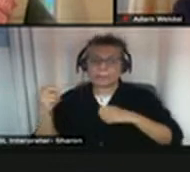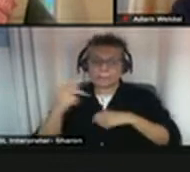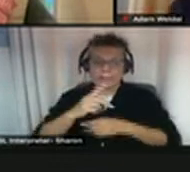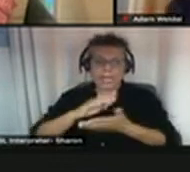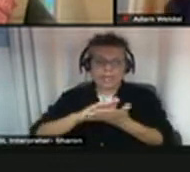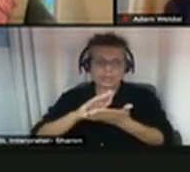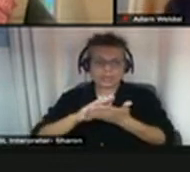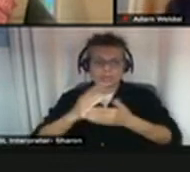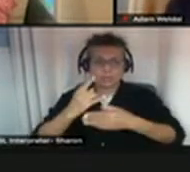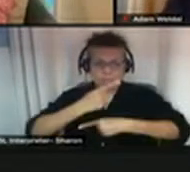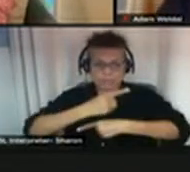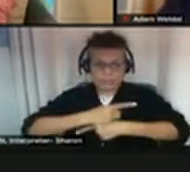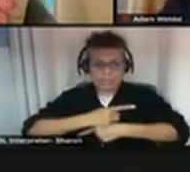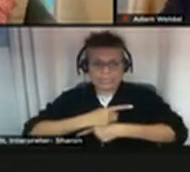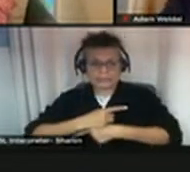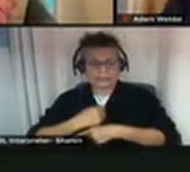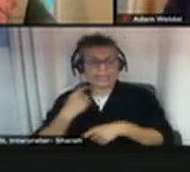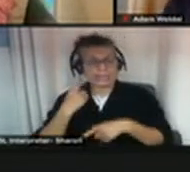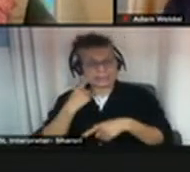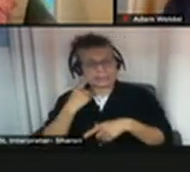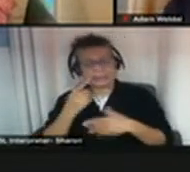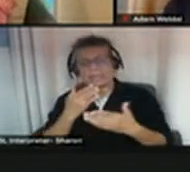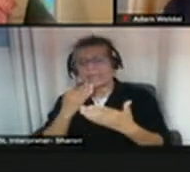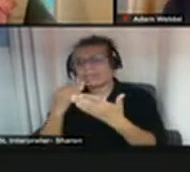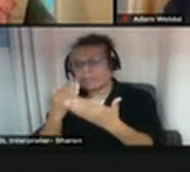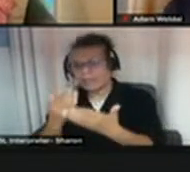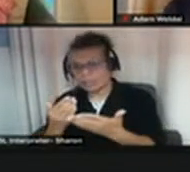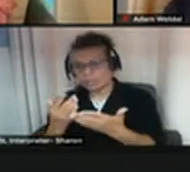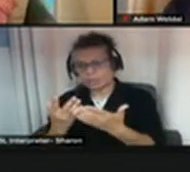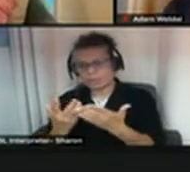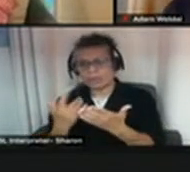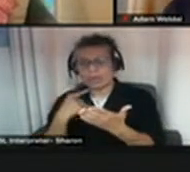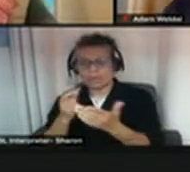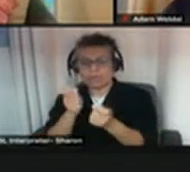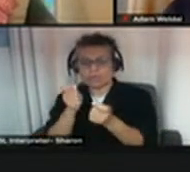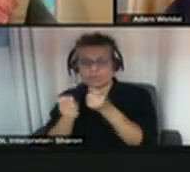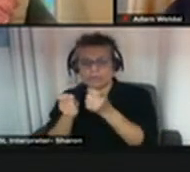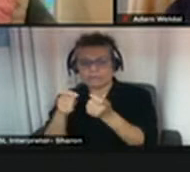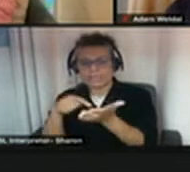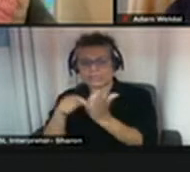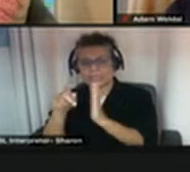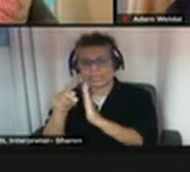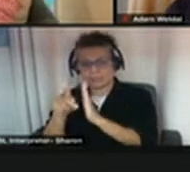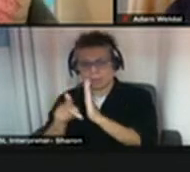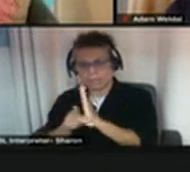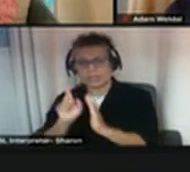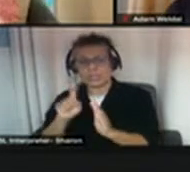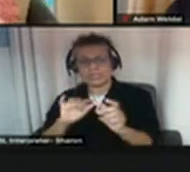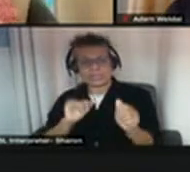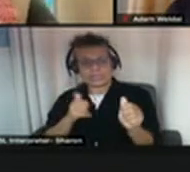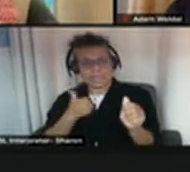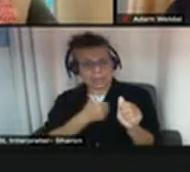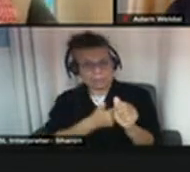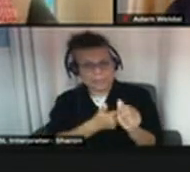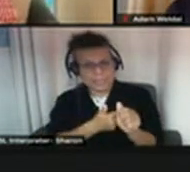But thank you again for taking the time to revise this policy so we can update it and start getting ready for September